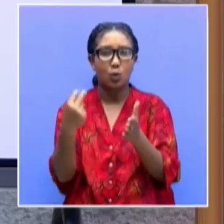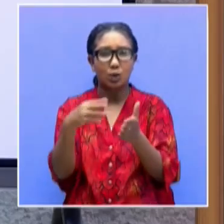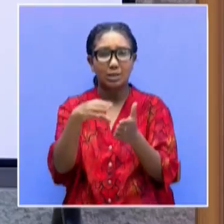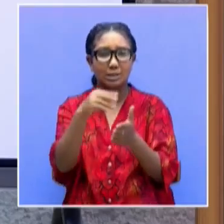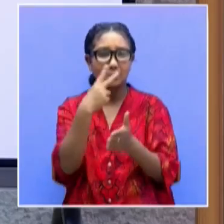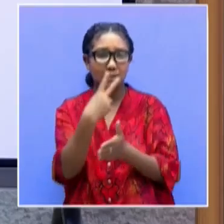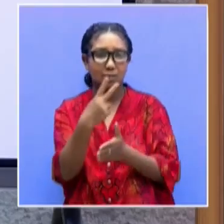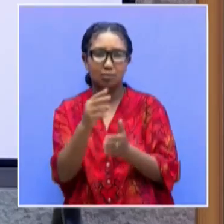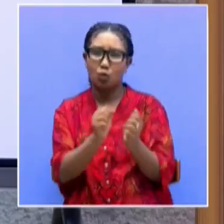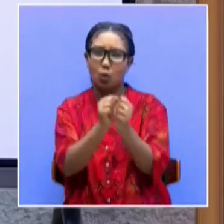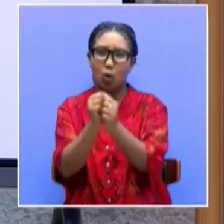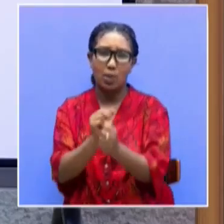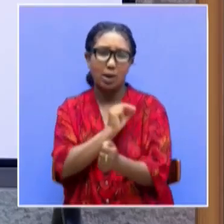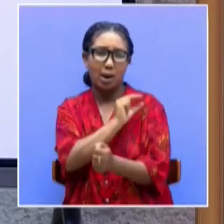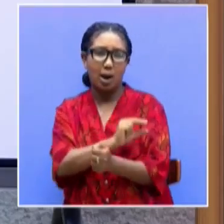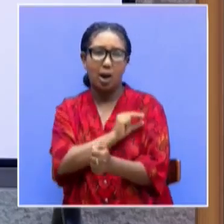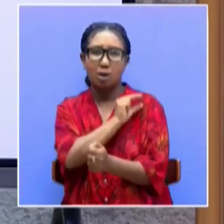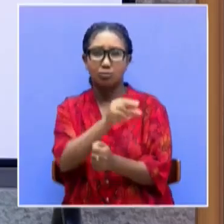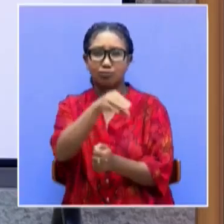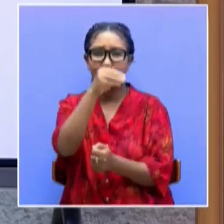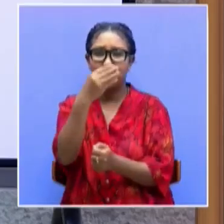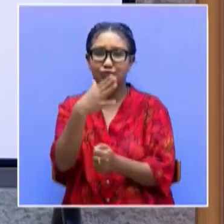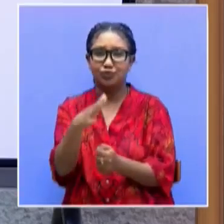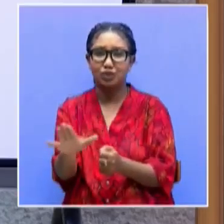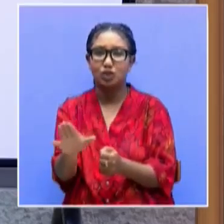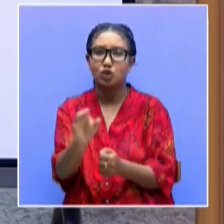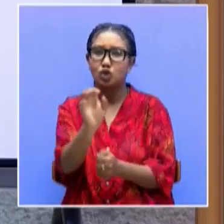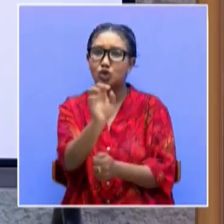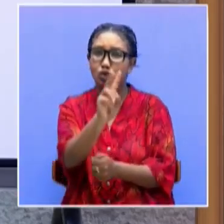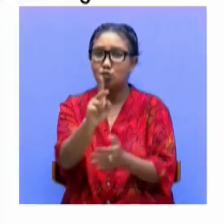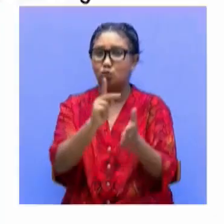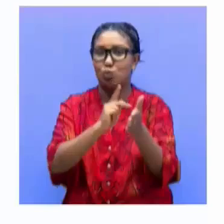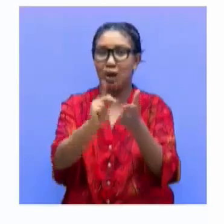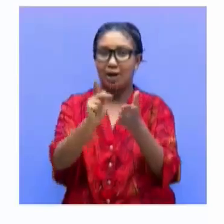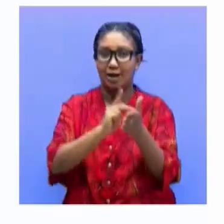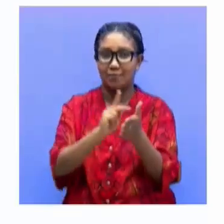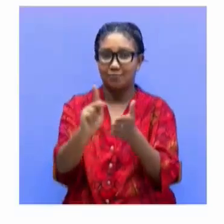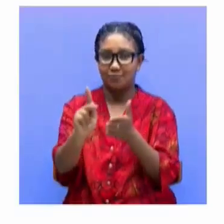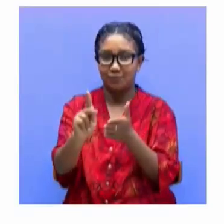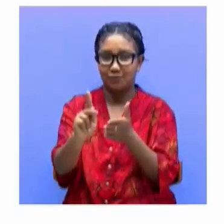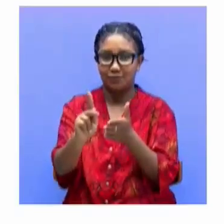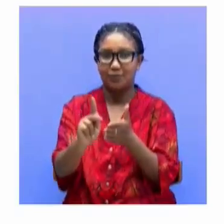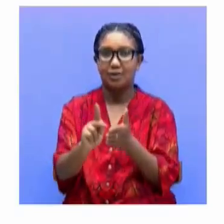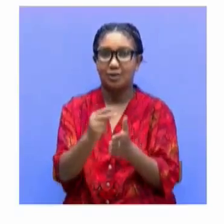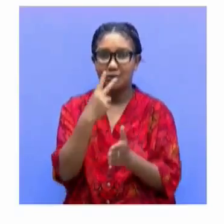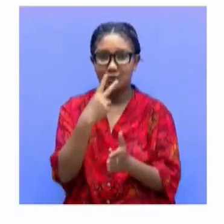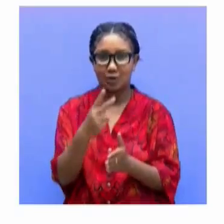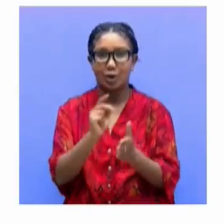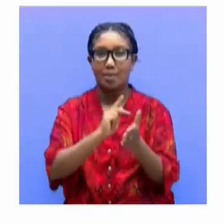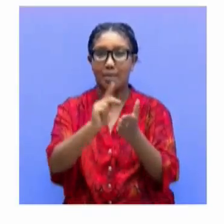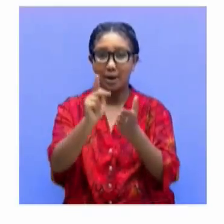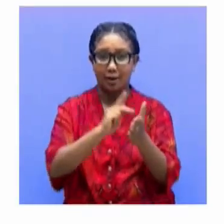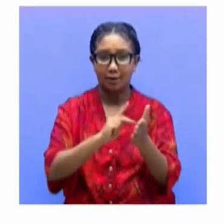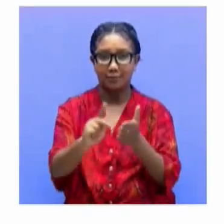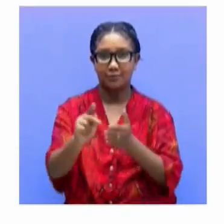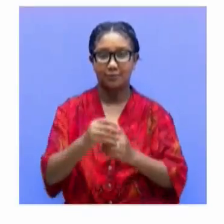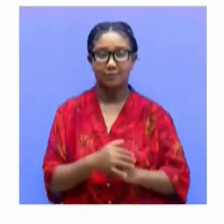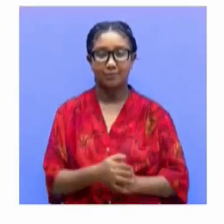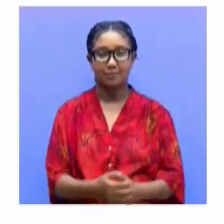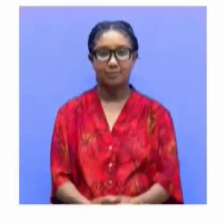some common characteristics. That is, the two paragraphs, all right? Look, paragraph.